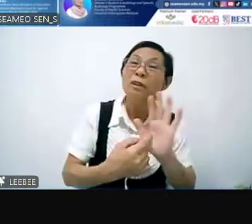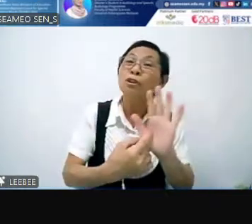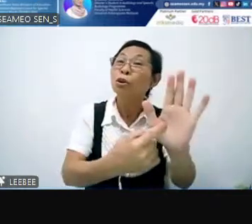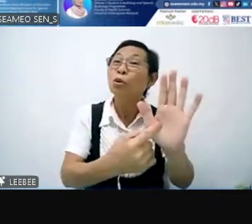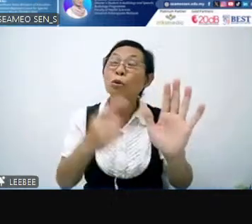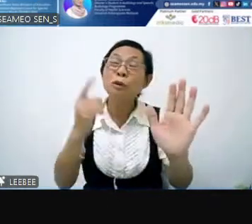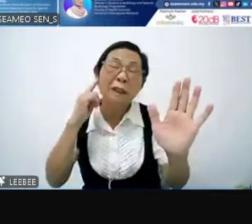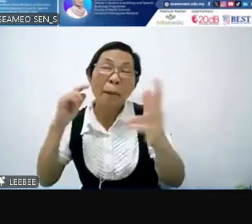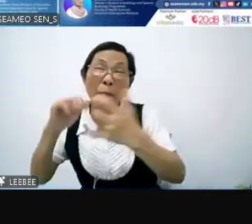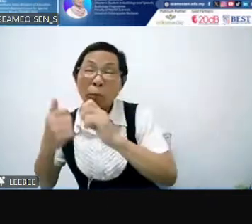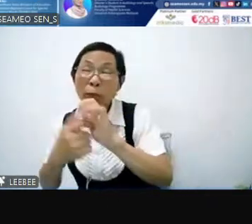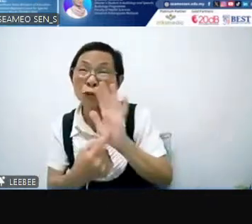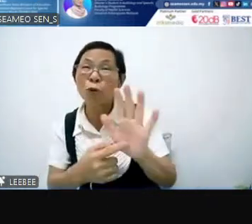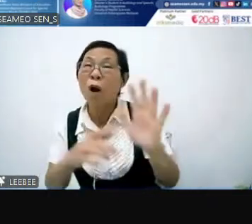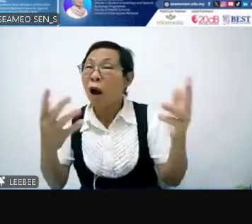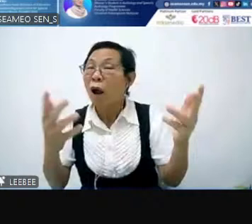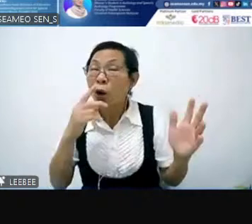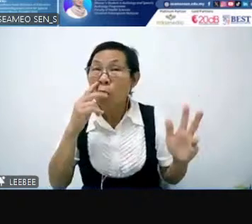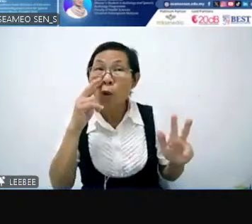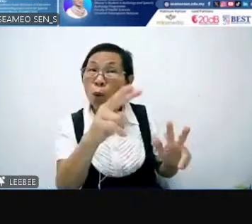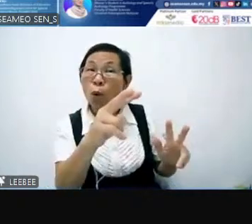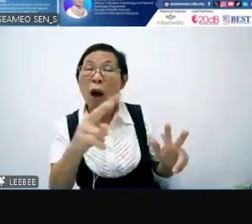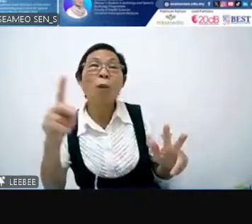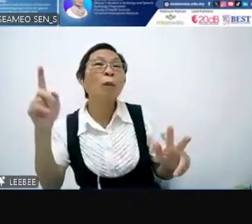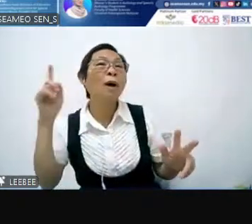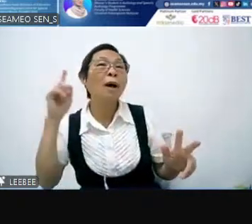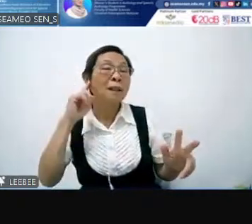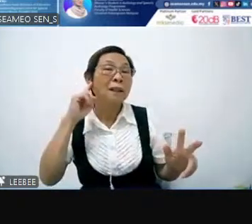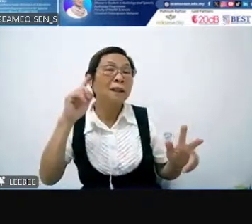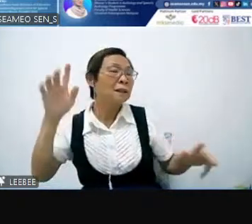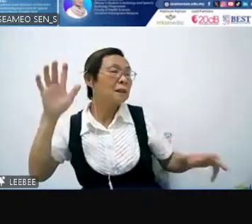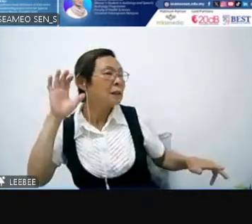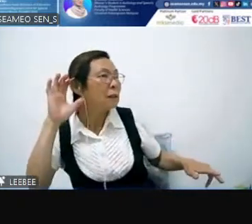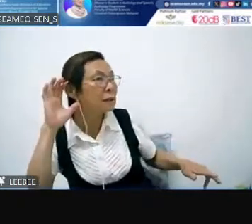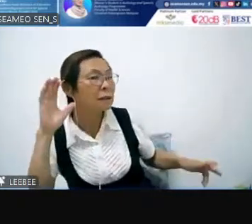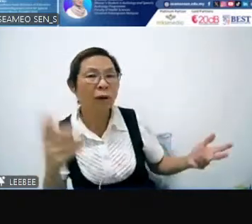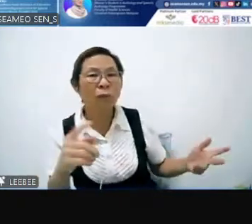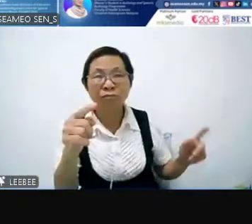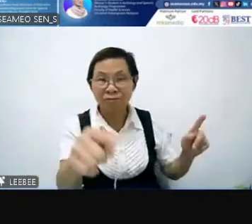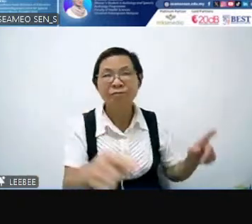ear listen. We go back to the basics.